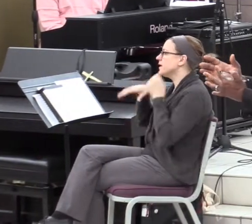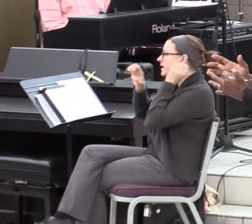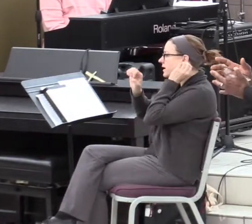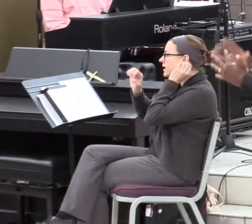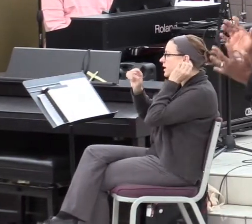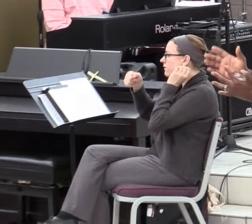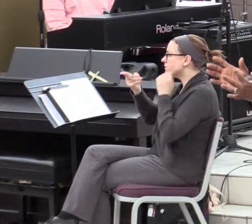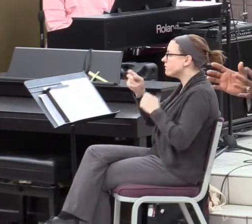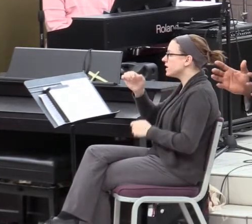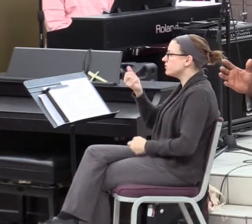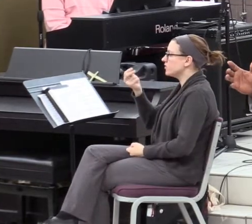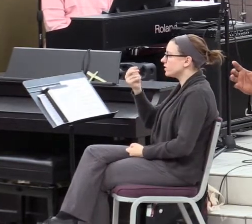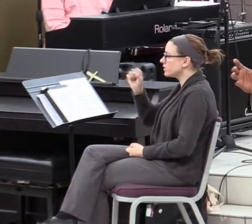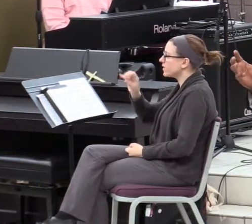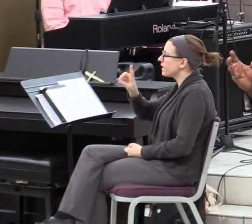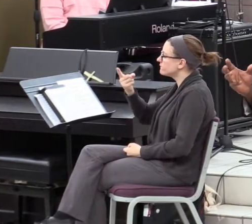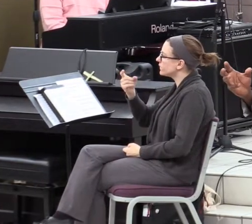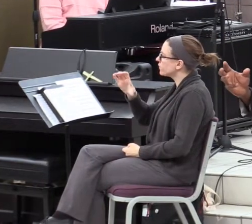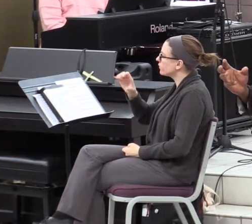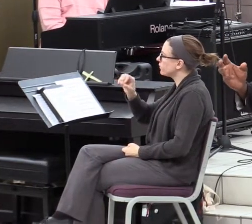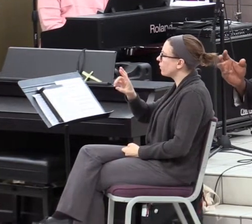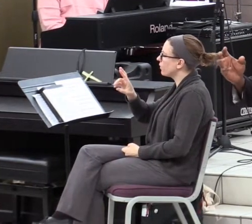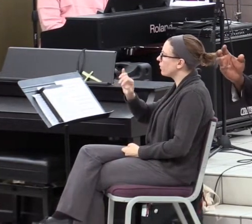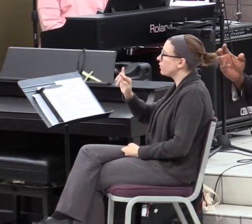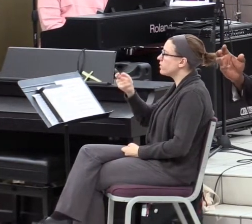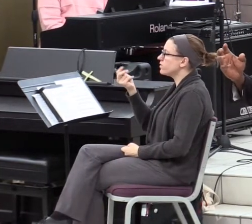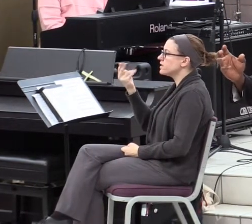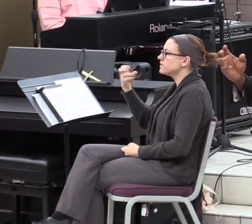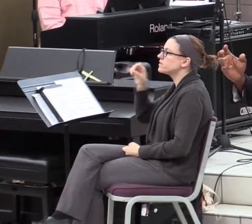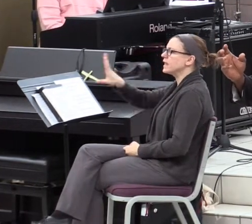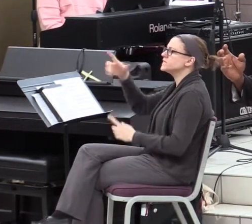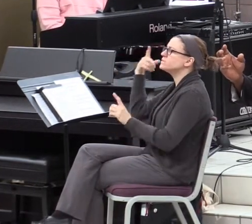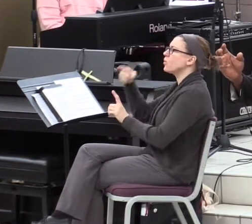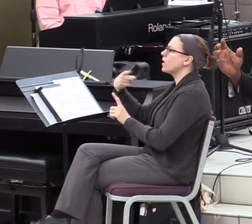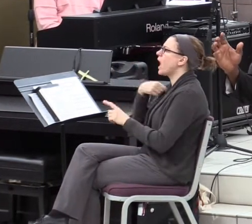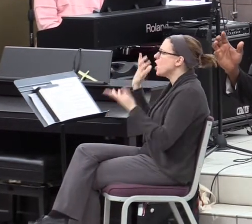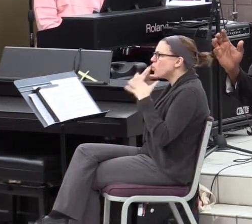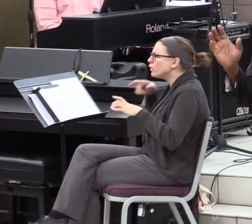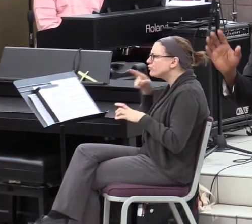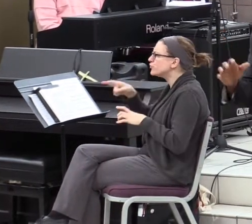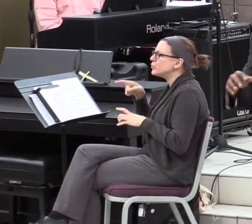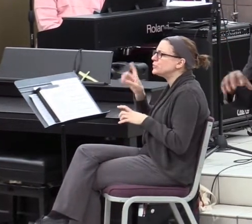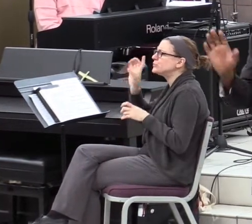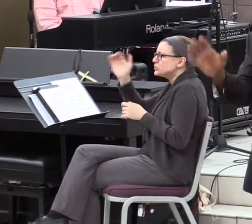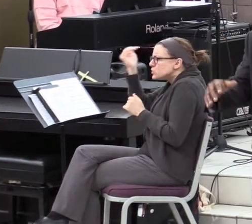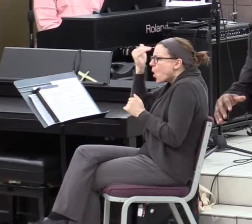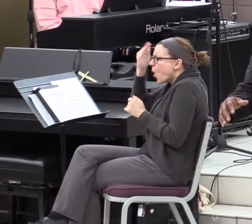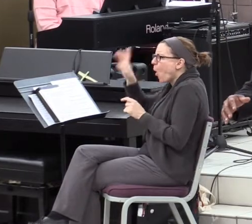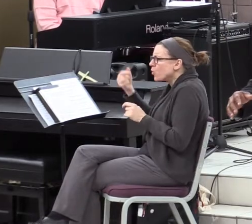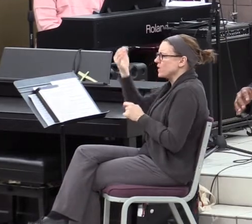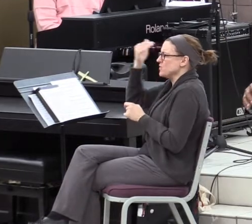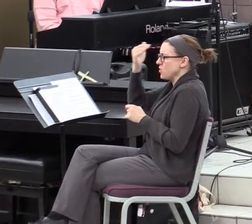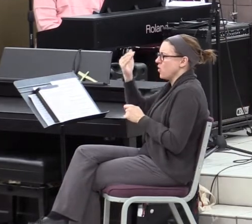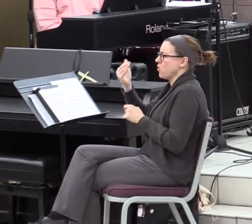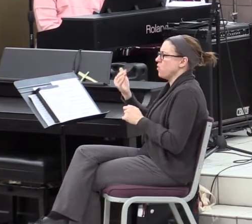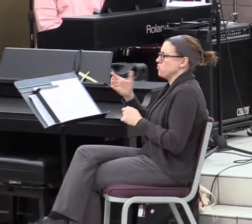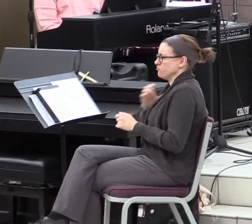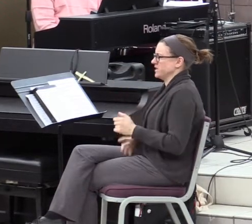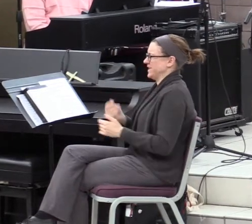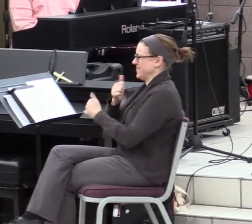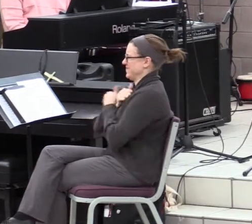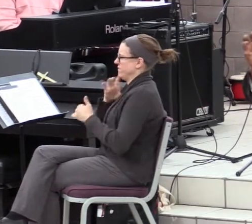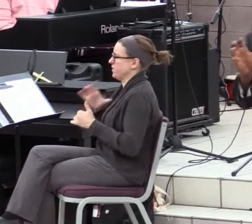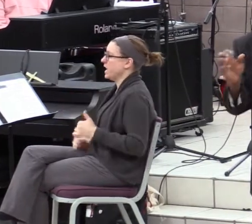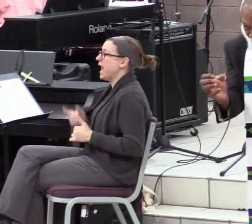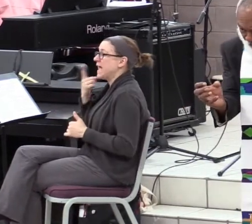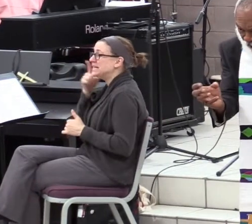Corinthians and in each of his letters, he makes the point, I don't want you to just know Christ and love Christ. I need you